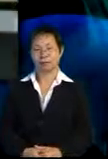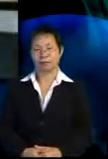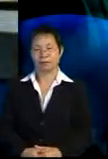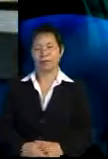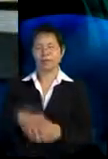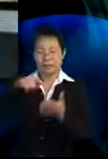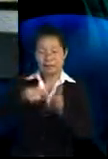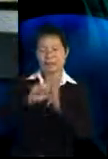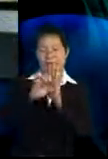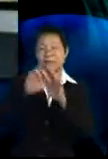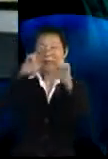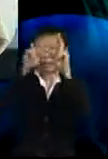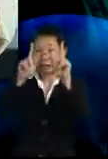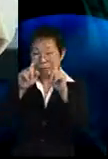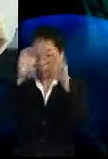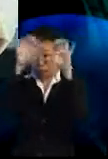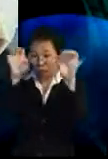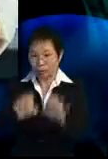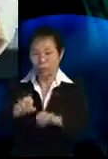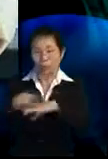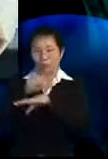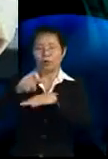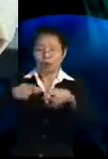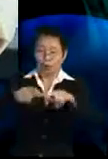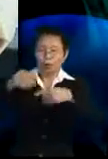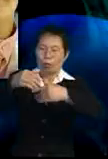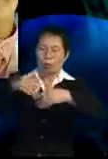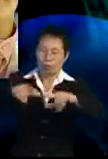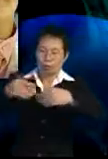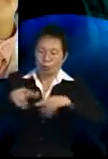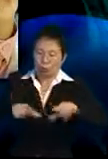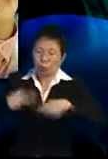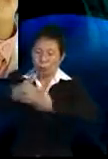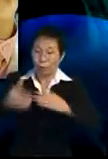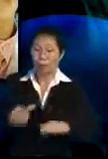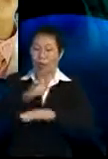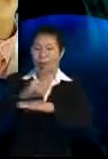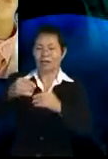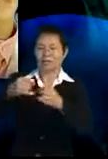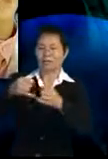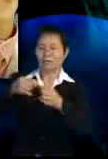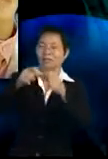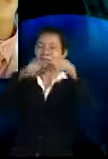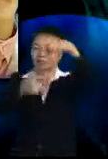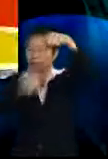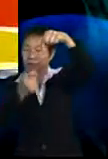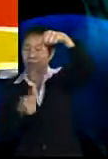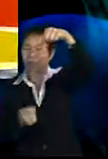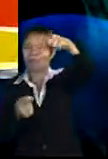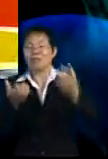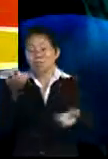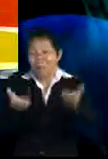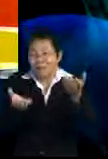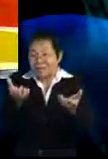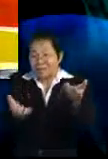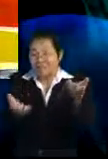For this experiment, we will use a wooden block and a spring balance.